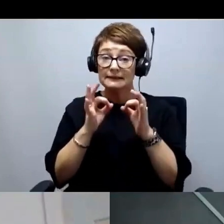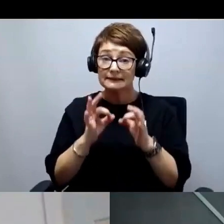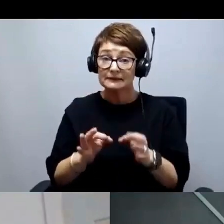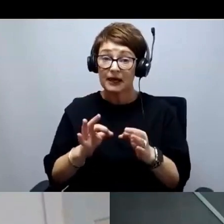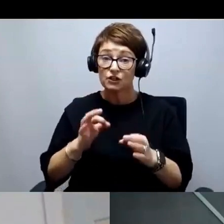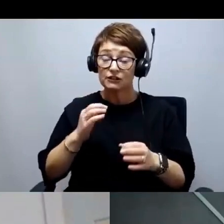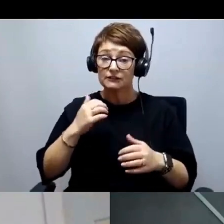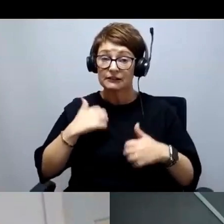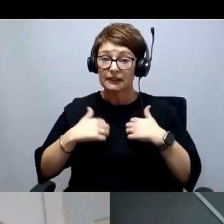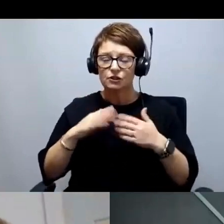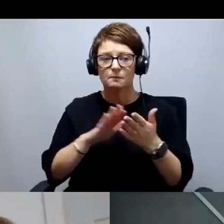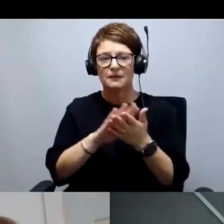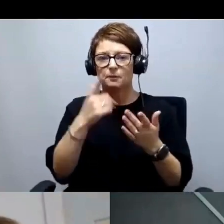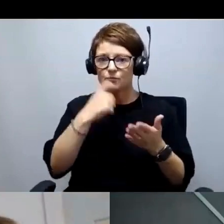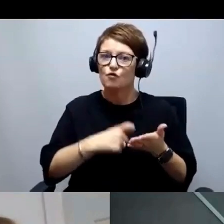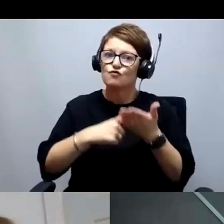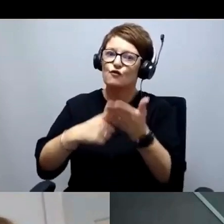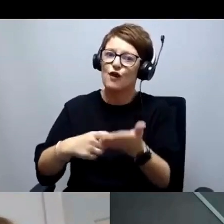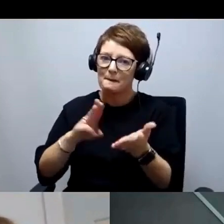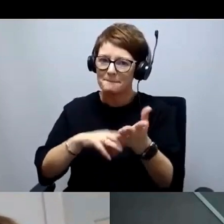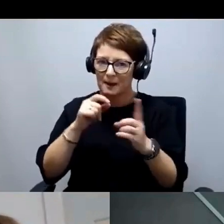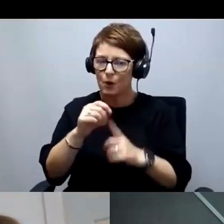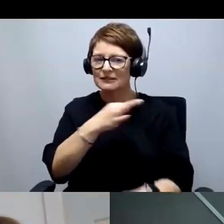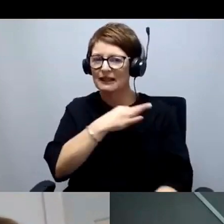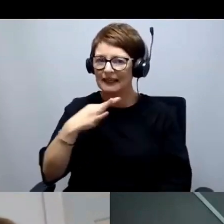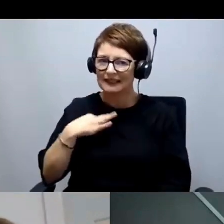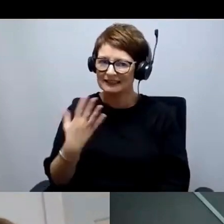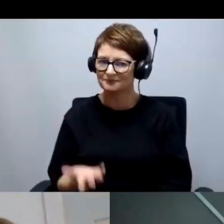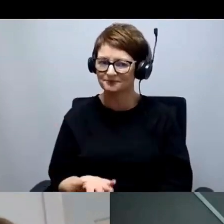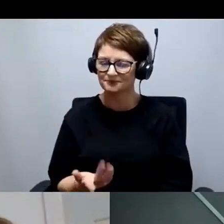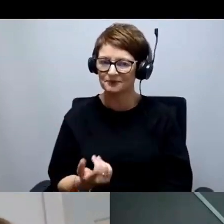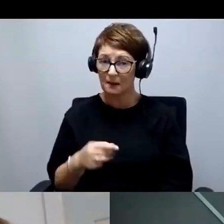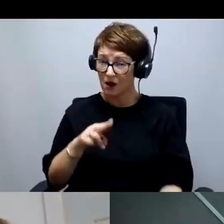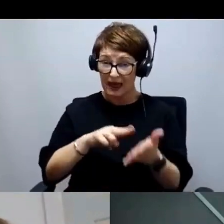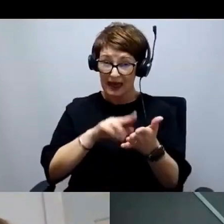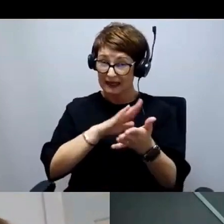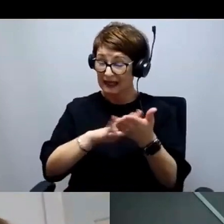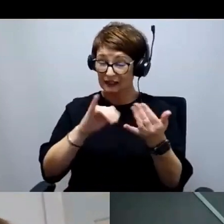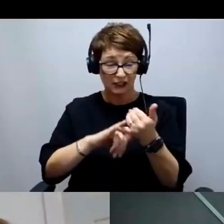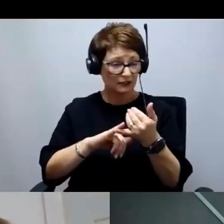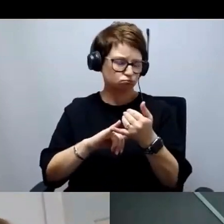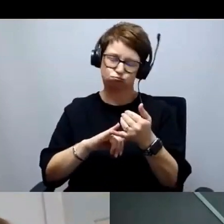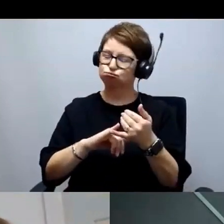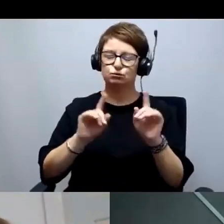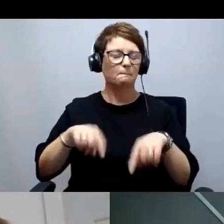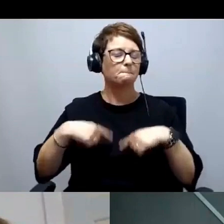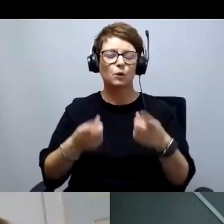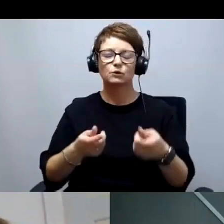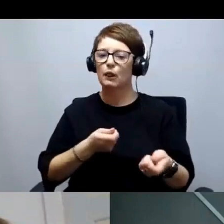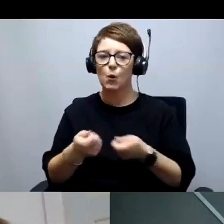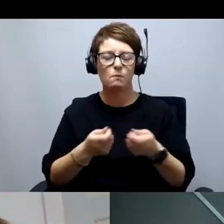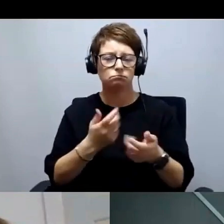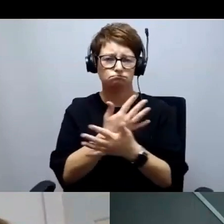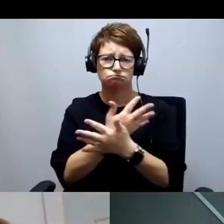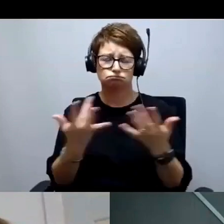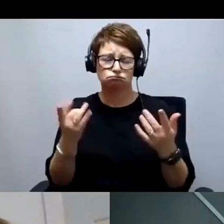I'm going to have to refer you on to a menopause clinic. But we don't have the structure within the NHS to cope with the numbers. So what is slowly